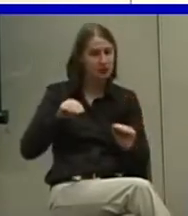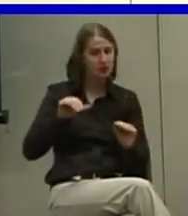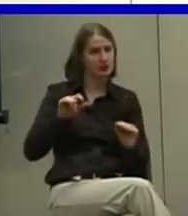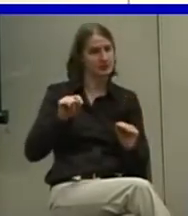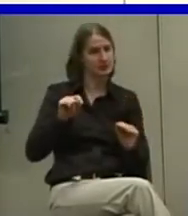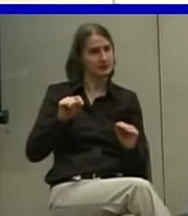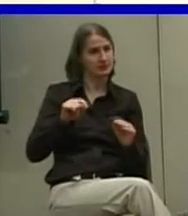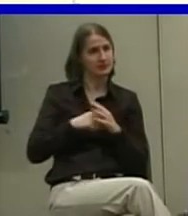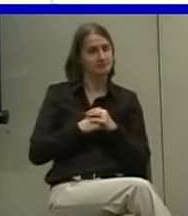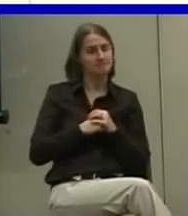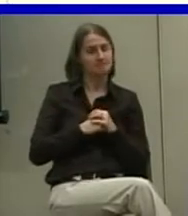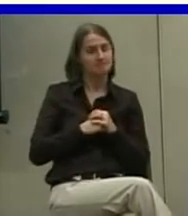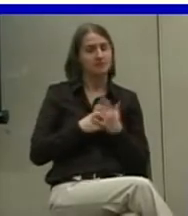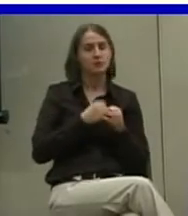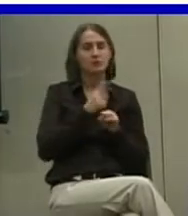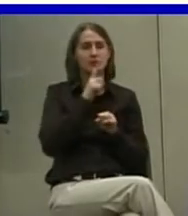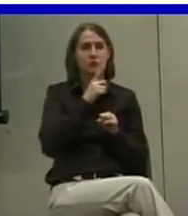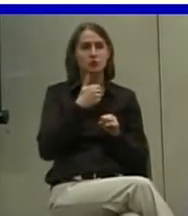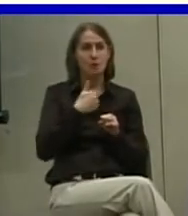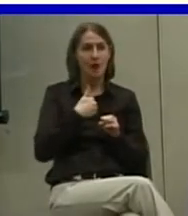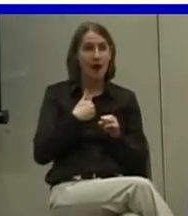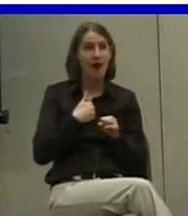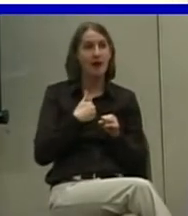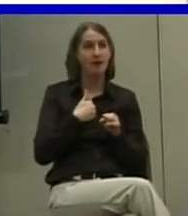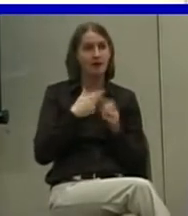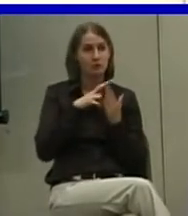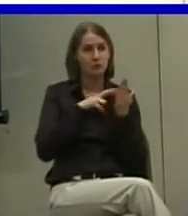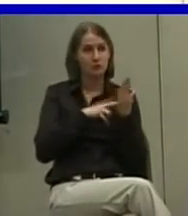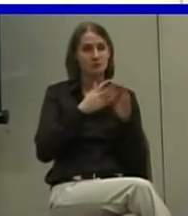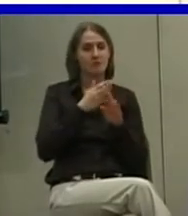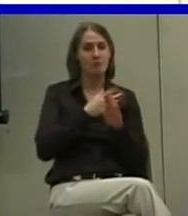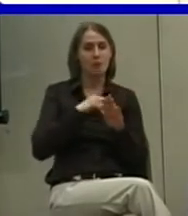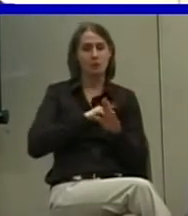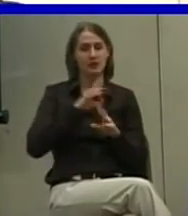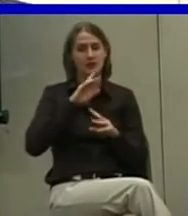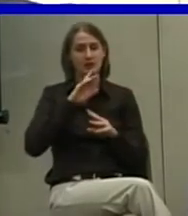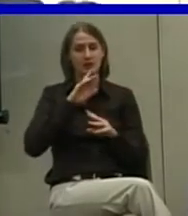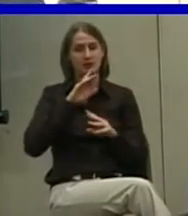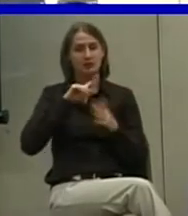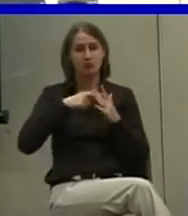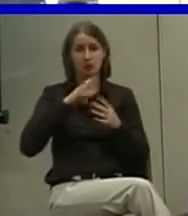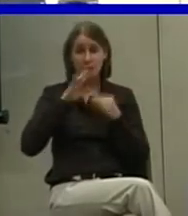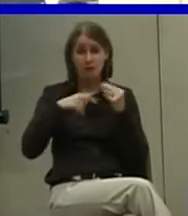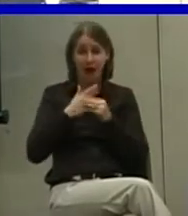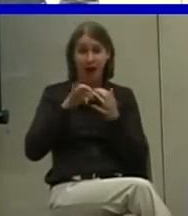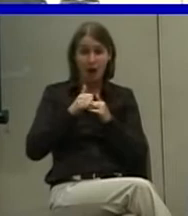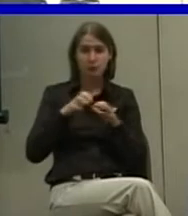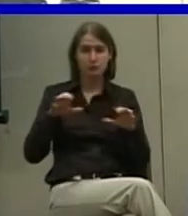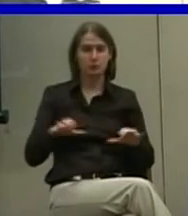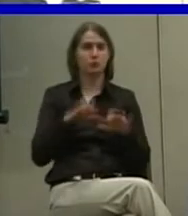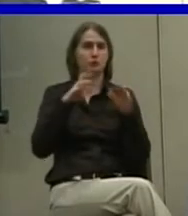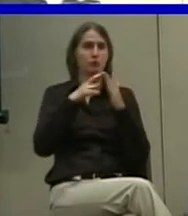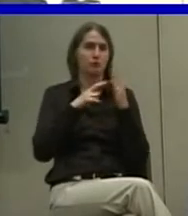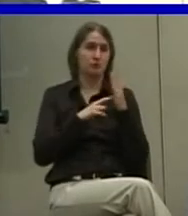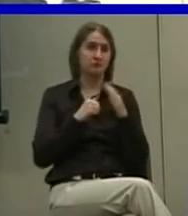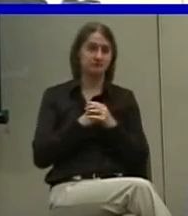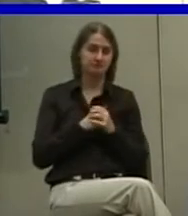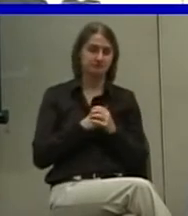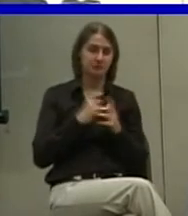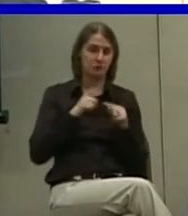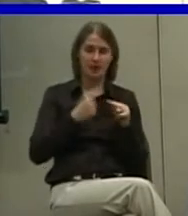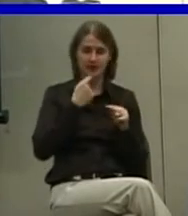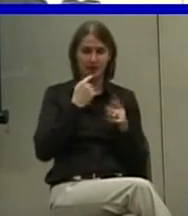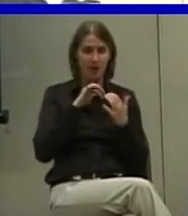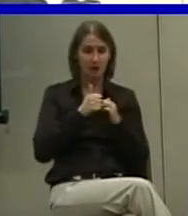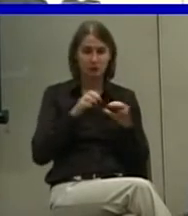make sure that the rules are there before we start talking about how do you get him to do the rule. You can't say how do you get